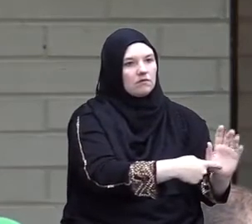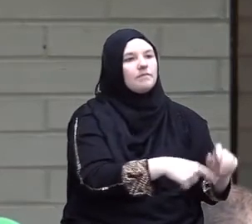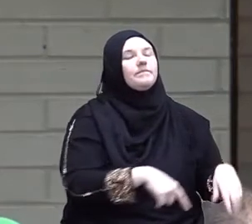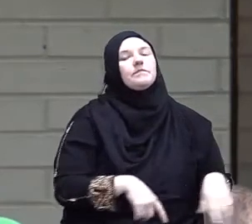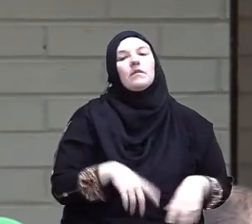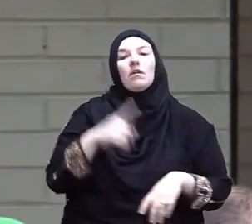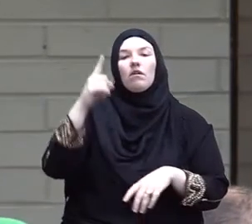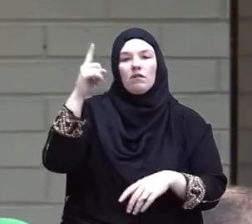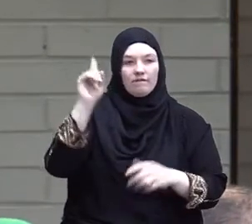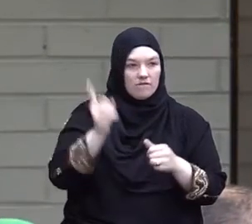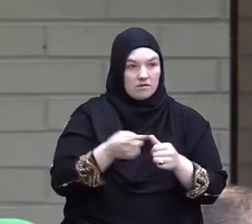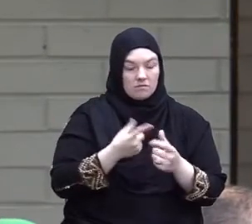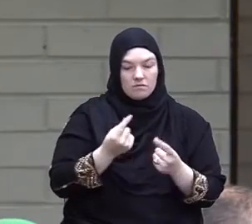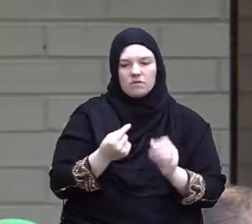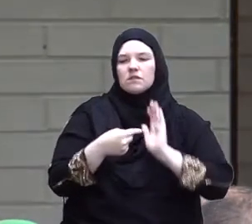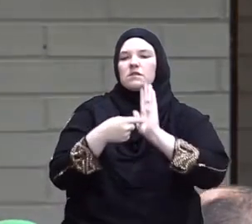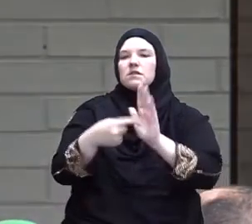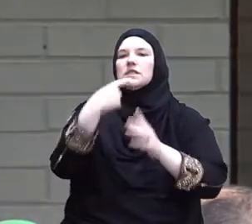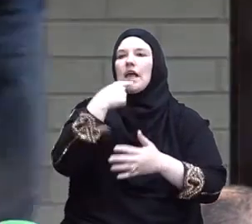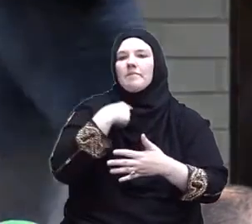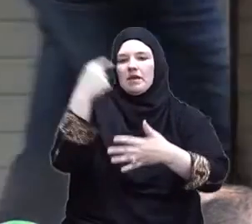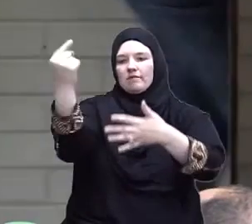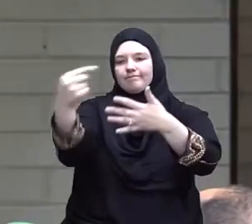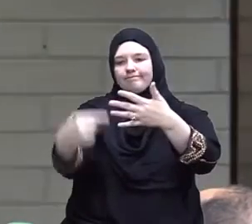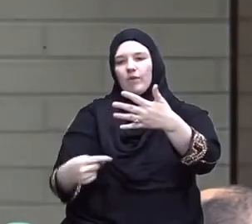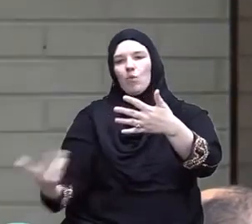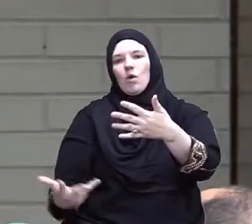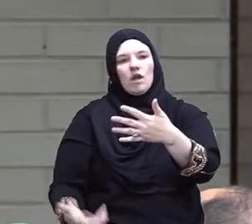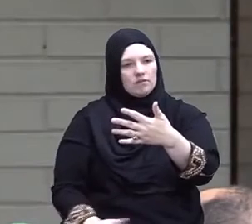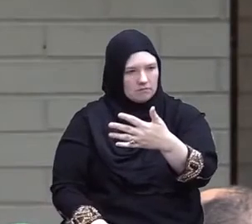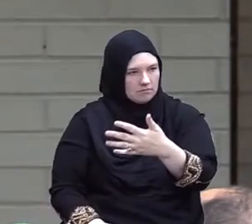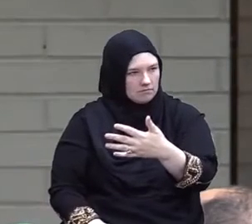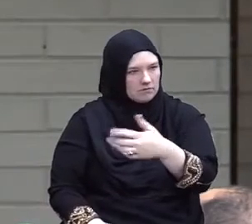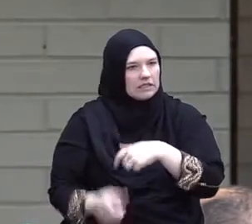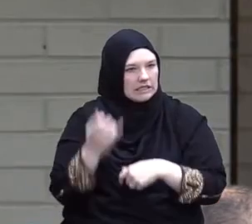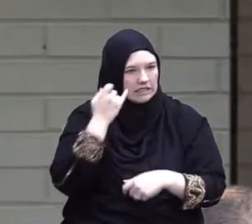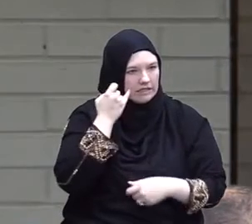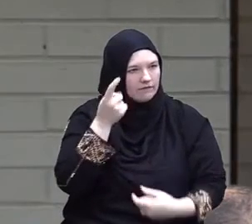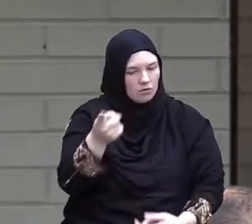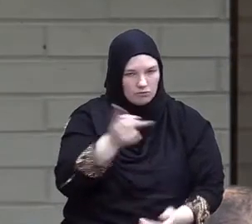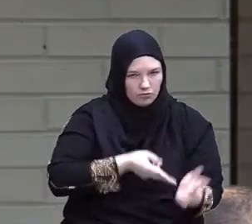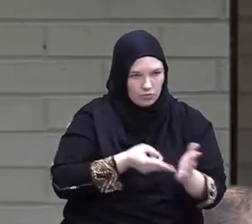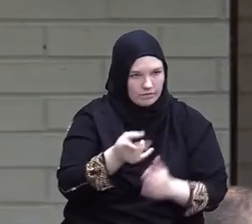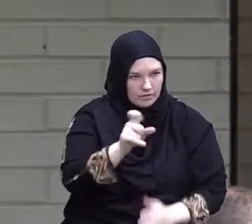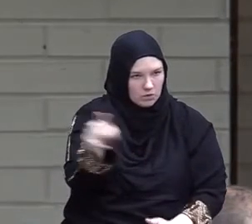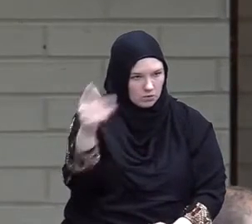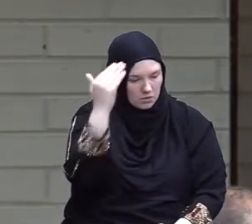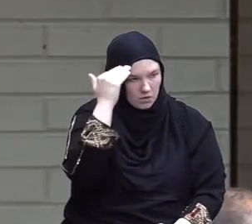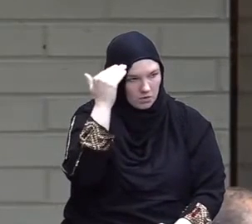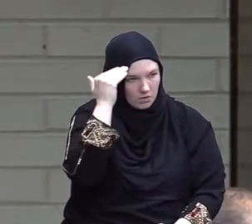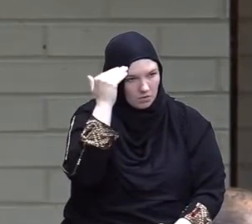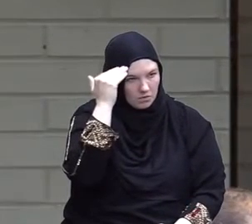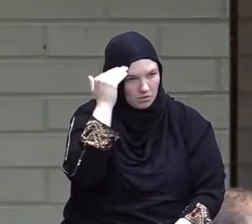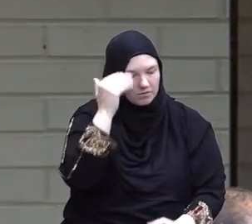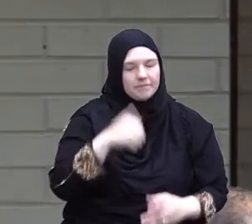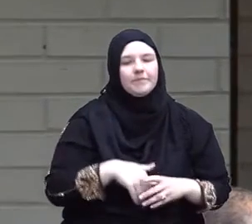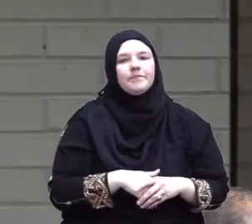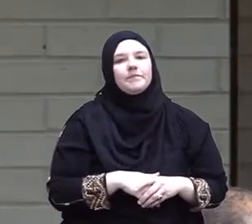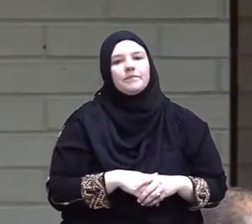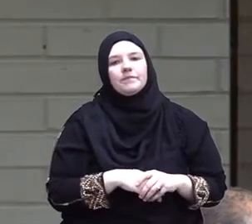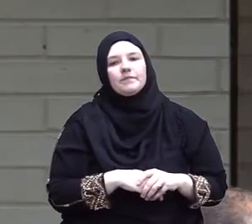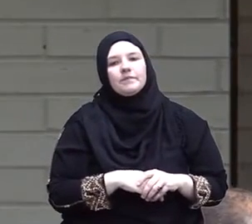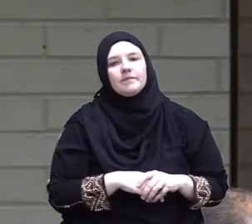the names of those things, if you are truthful, or if you are